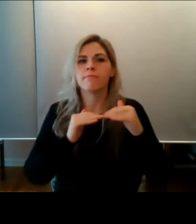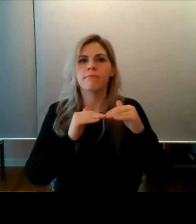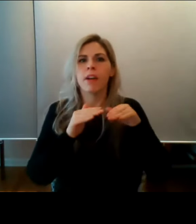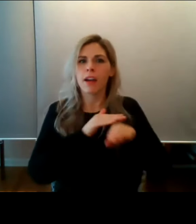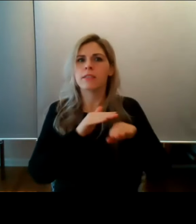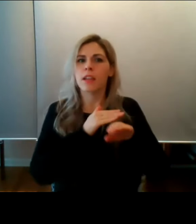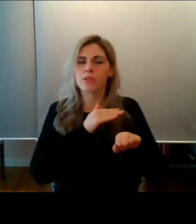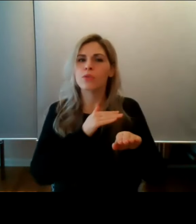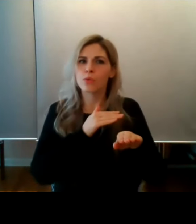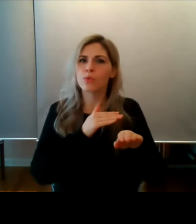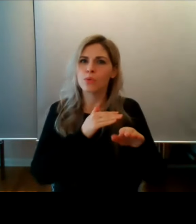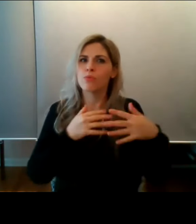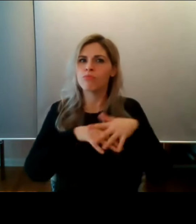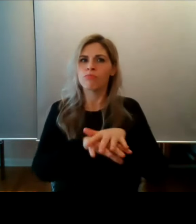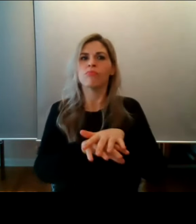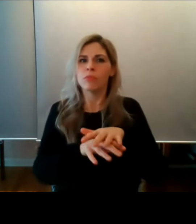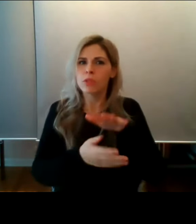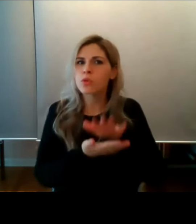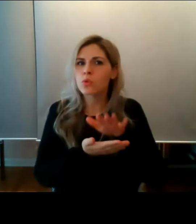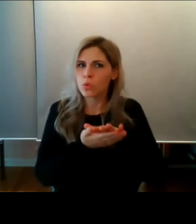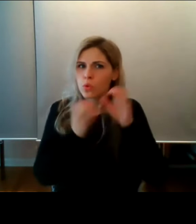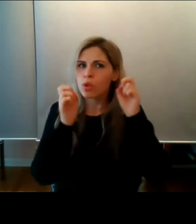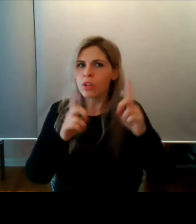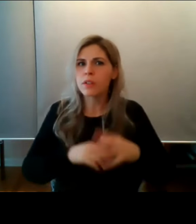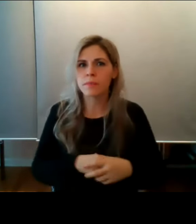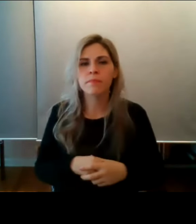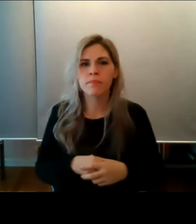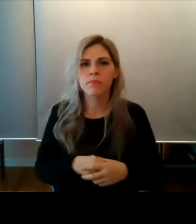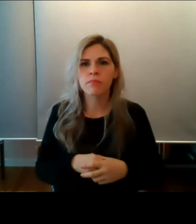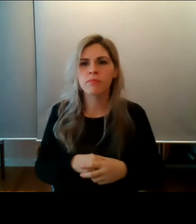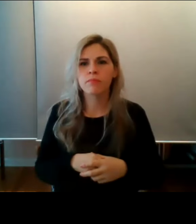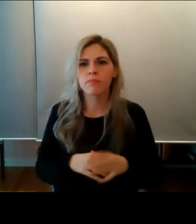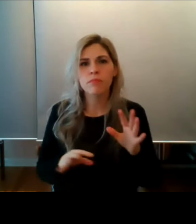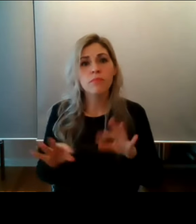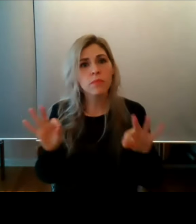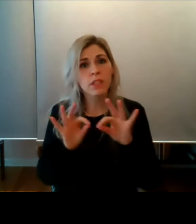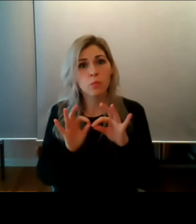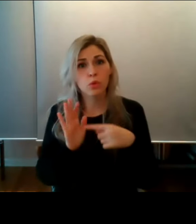to mainstream schools and show